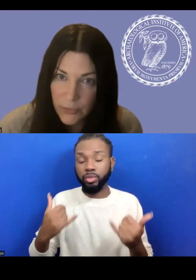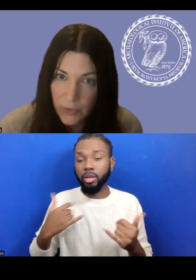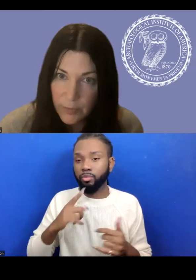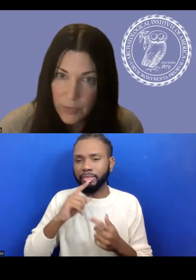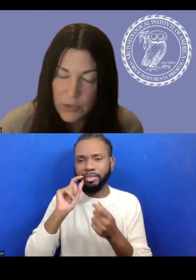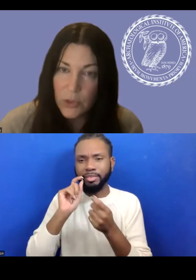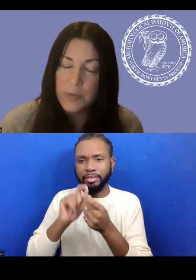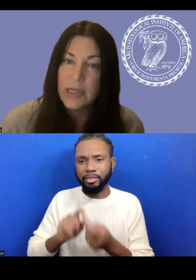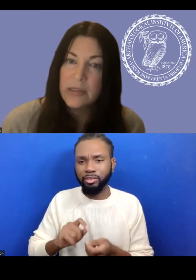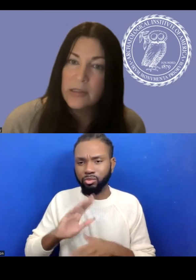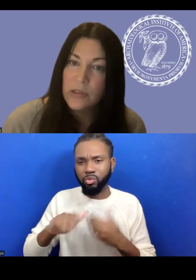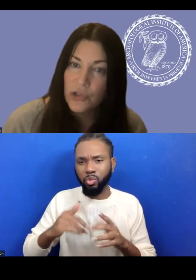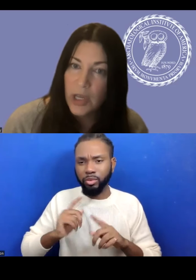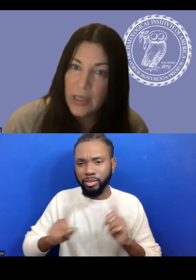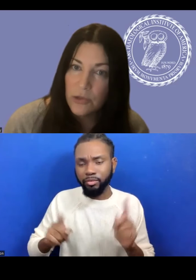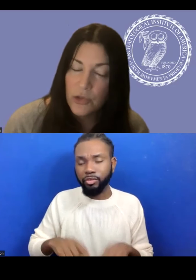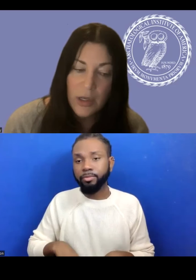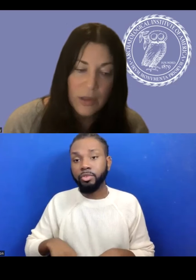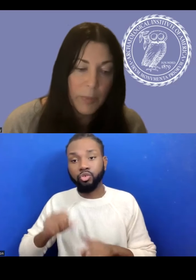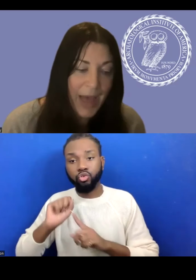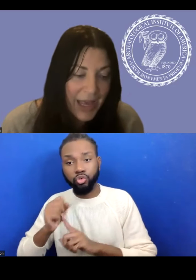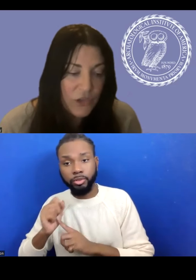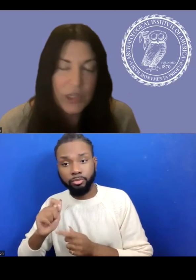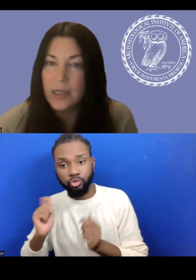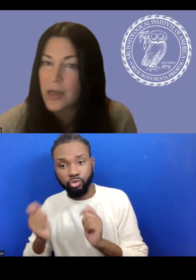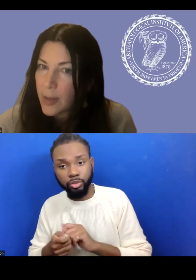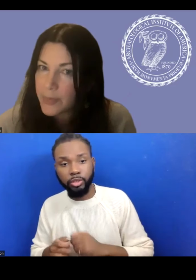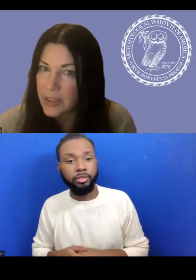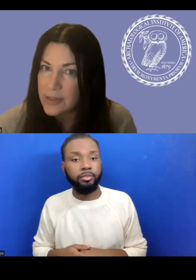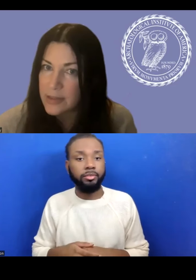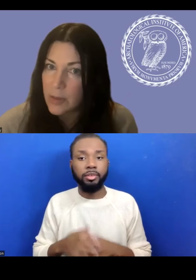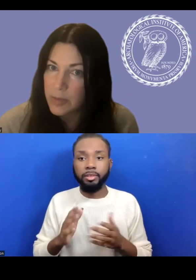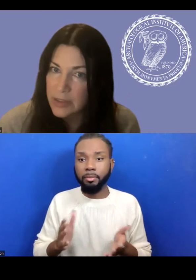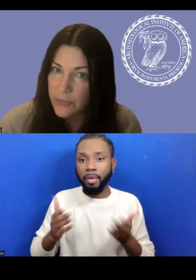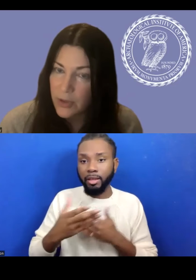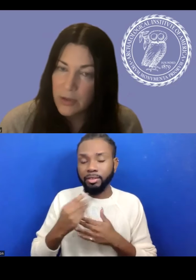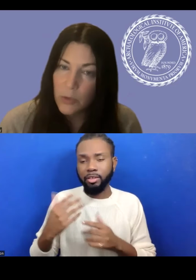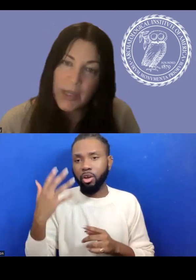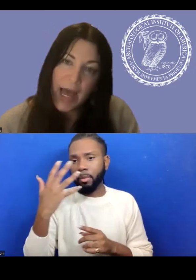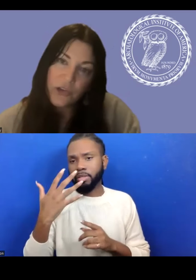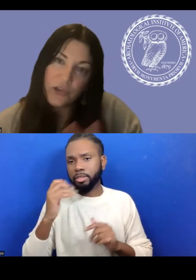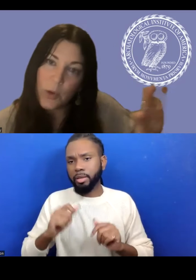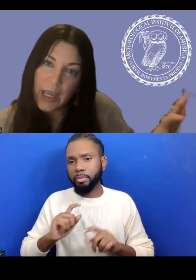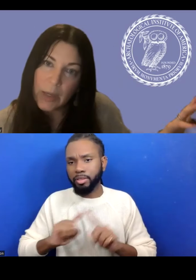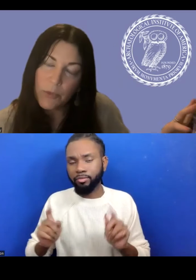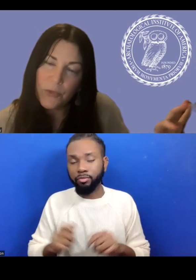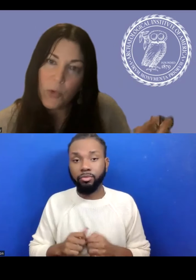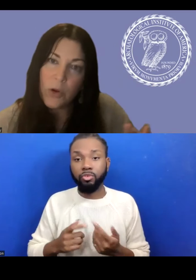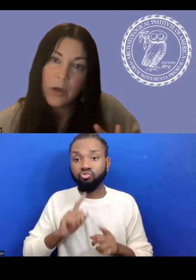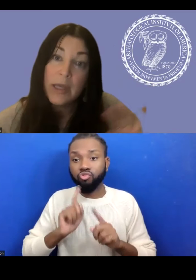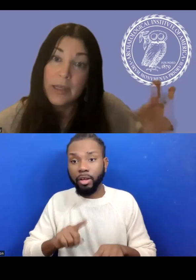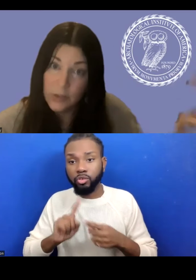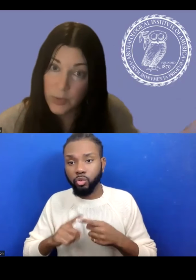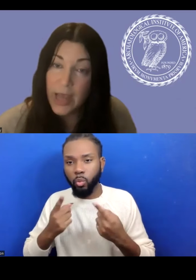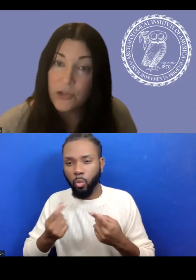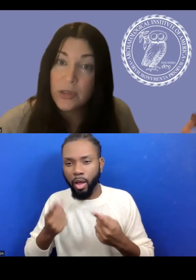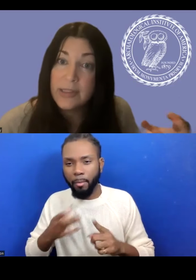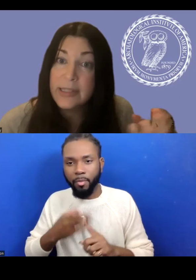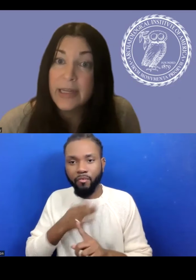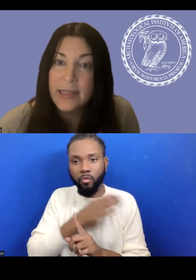are different. Circumstances change. The packaging and optics can be different. The reaction to what came before is